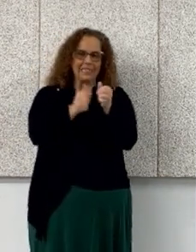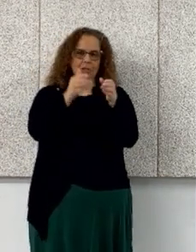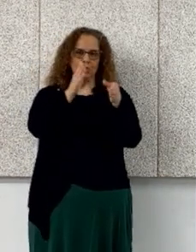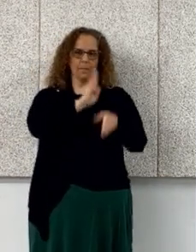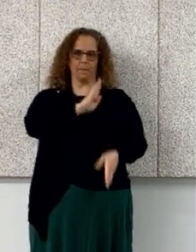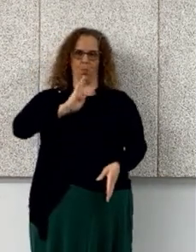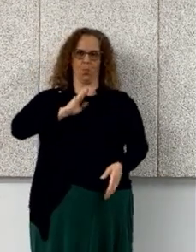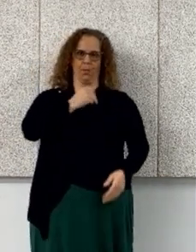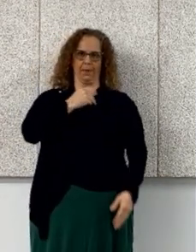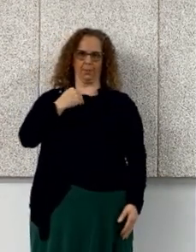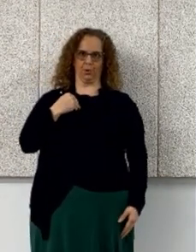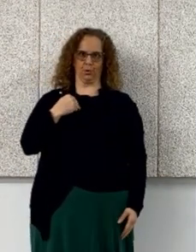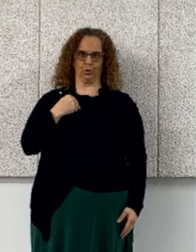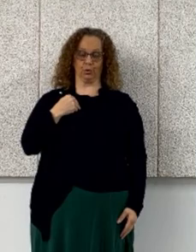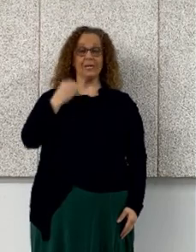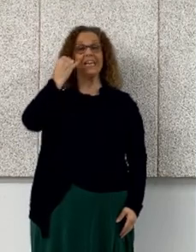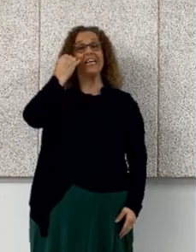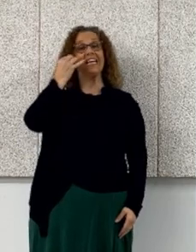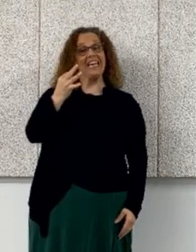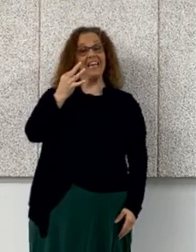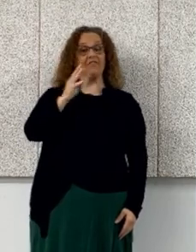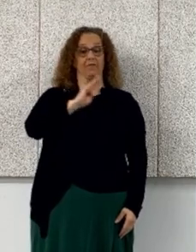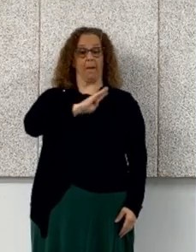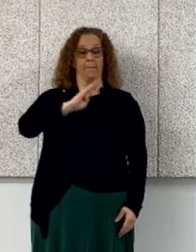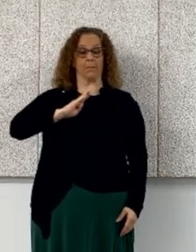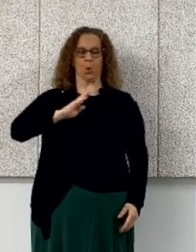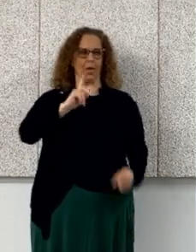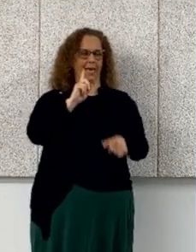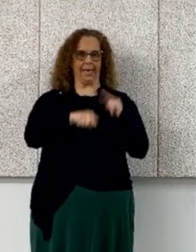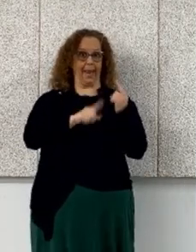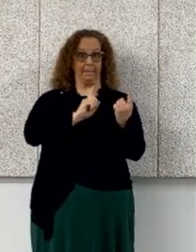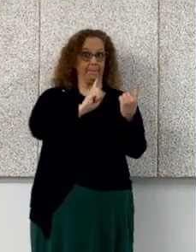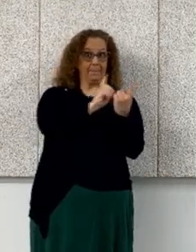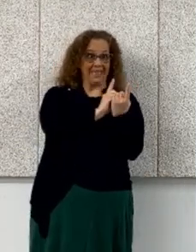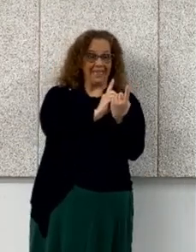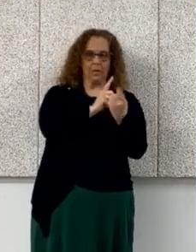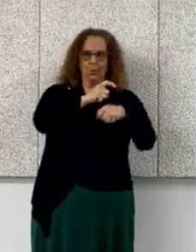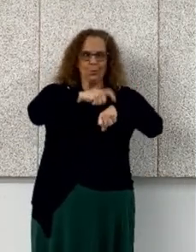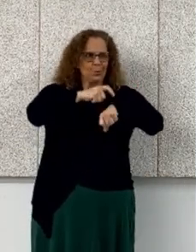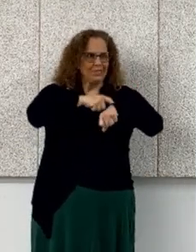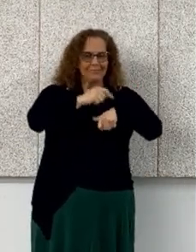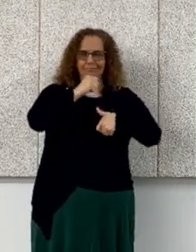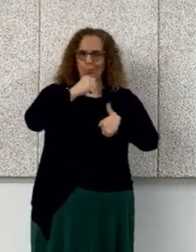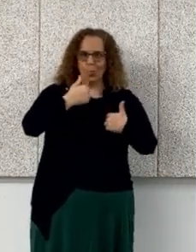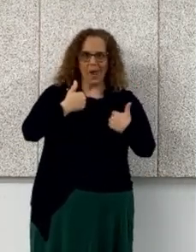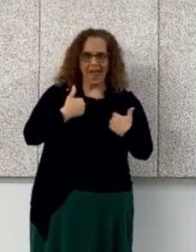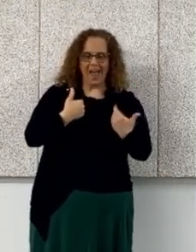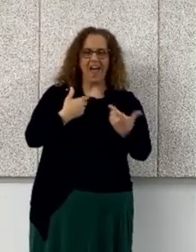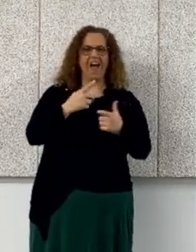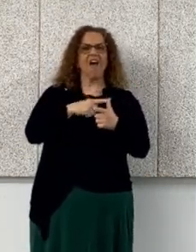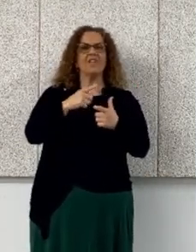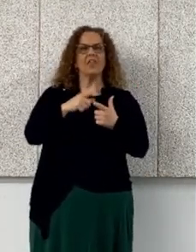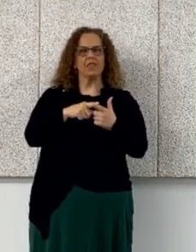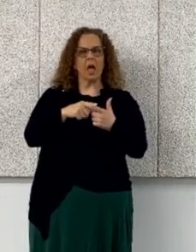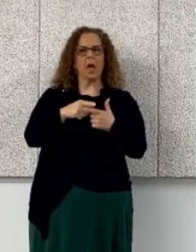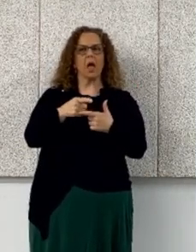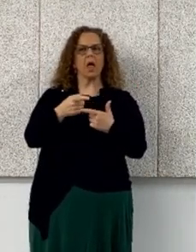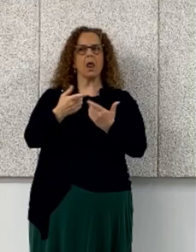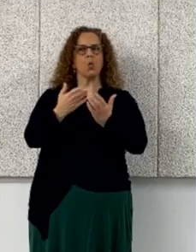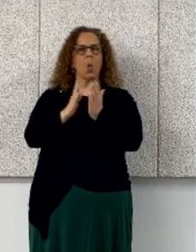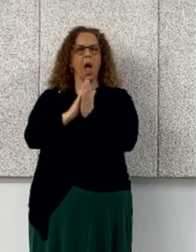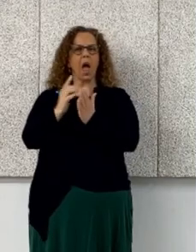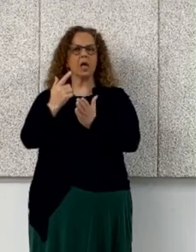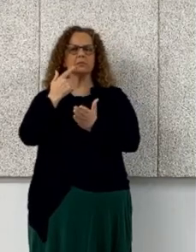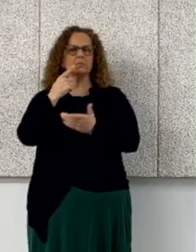if there are members of the board that don't want to meet or can't make time to meet, that then you ask someone to explain the context of that to